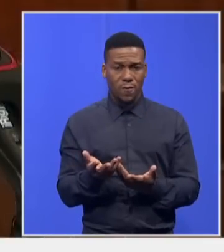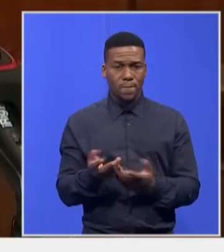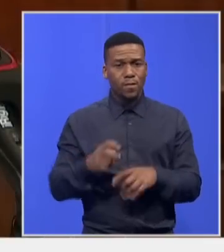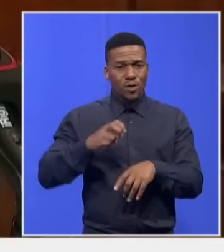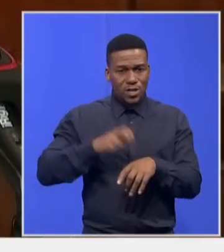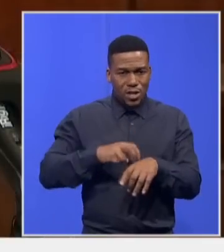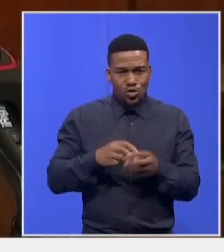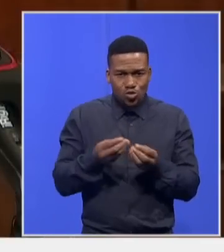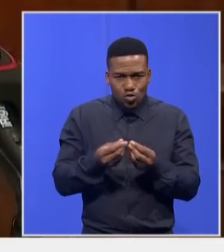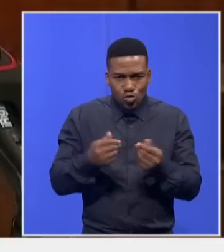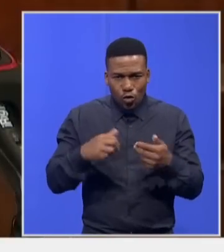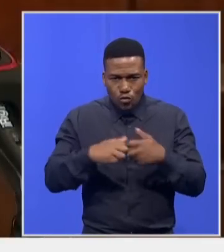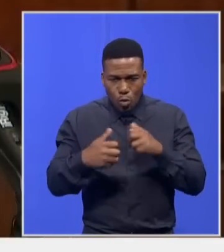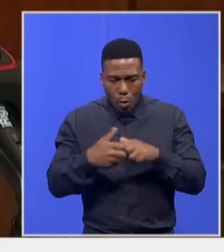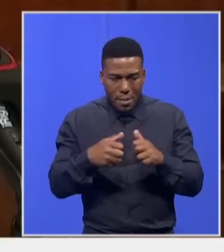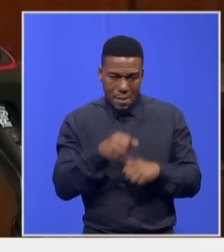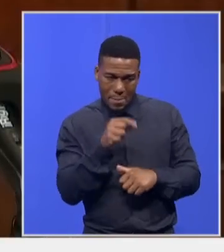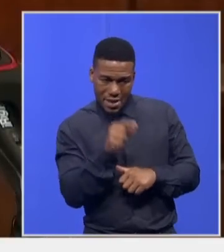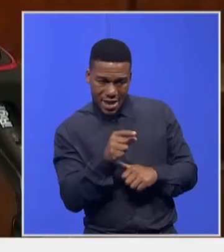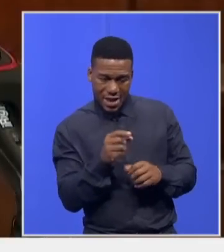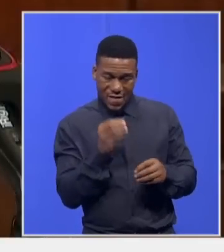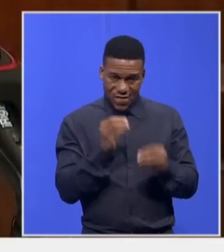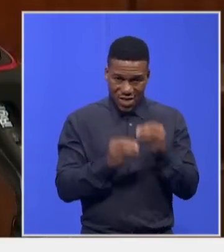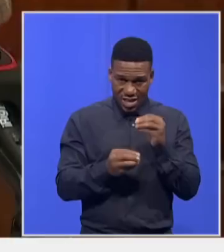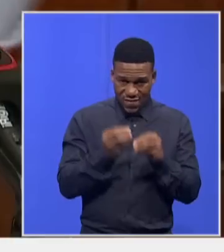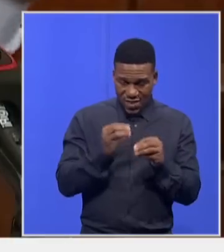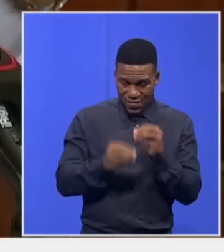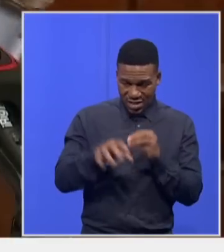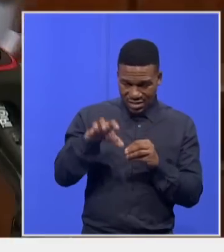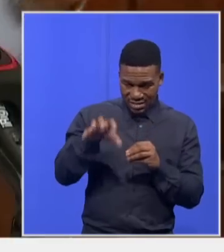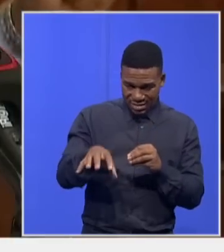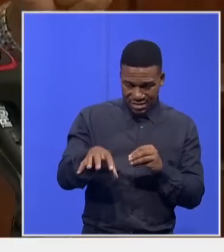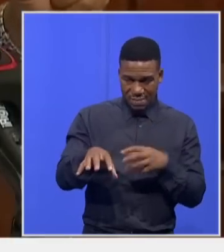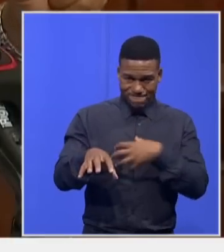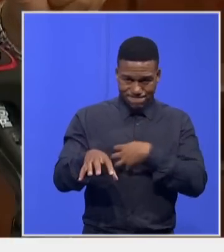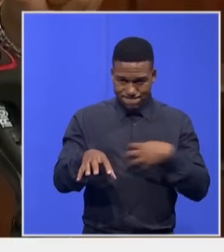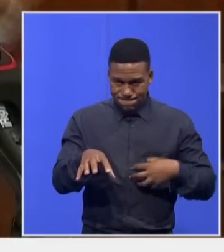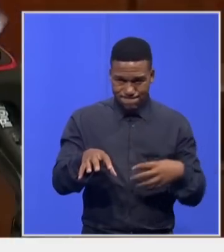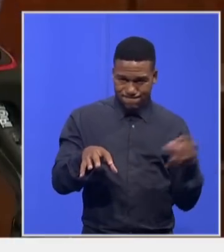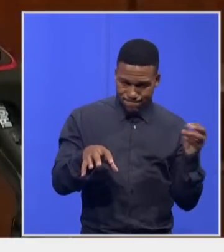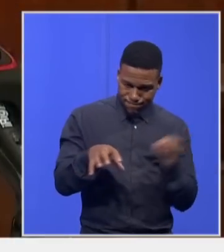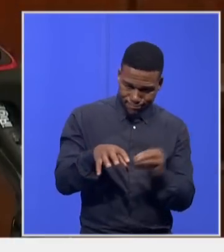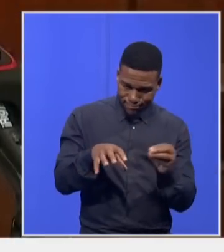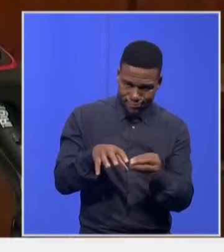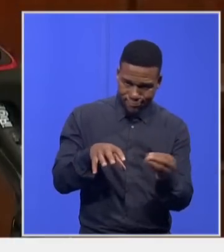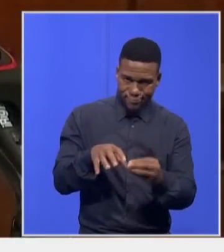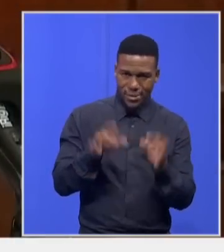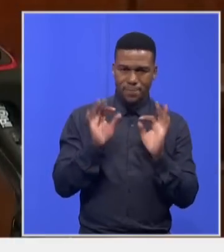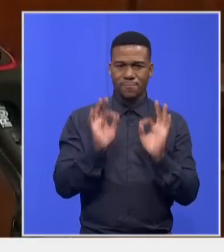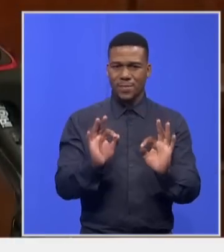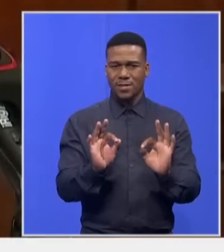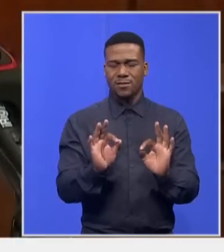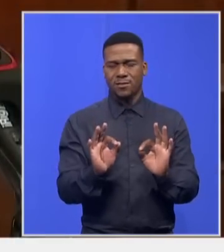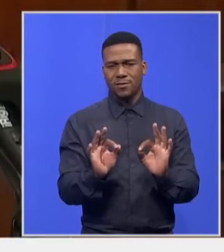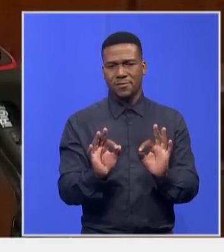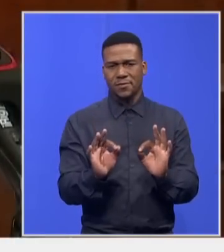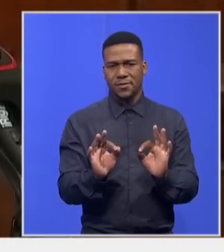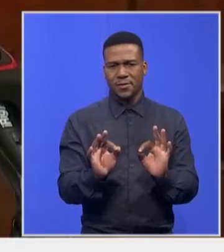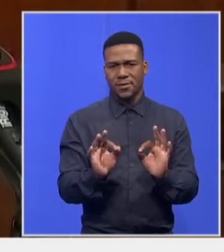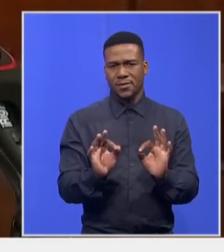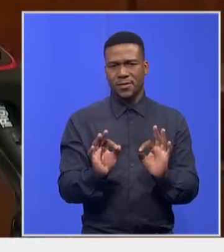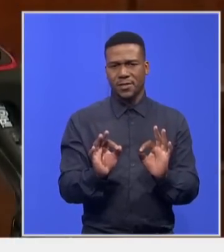returning the units as planned, and outage planning is thorough, then you're talking, like I said just the other day,